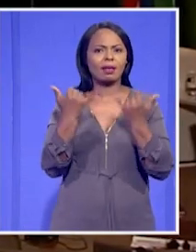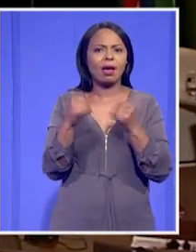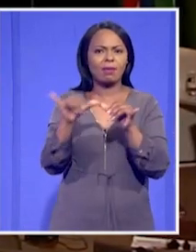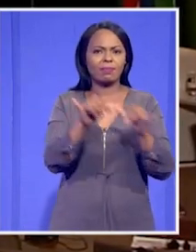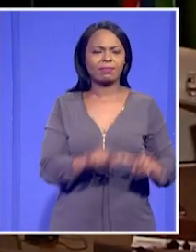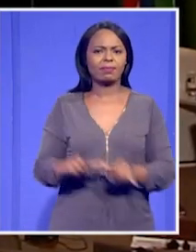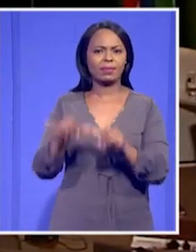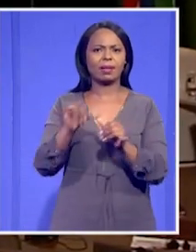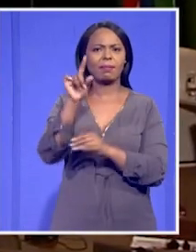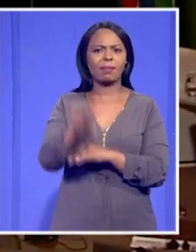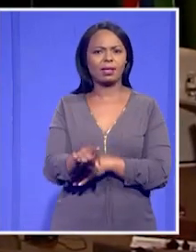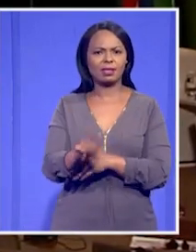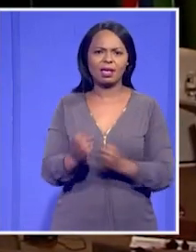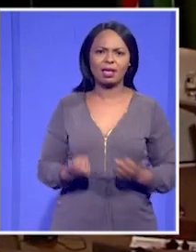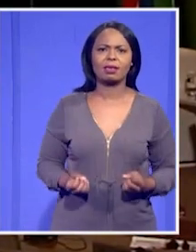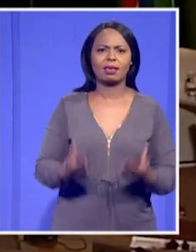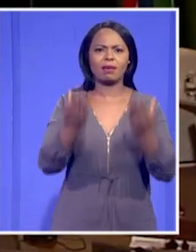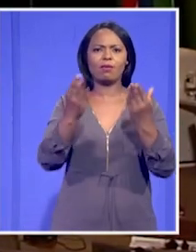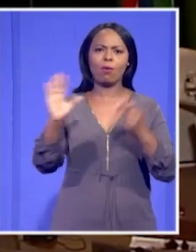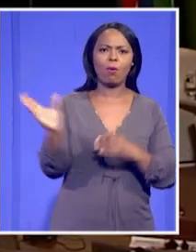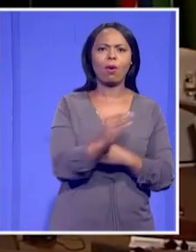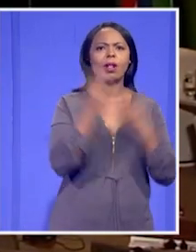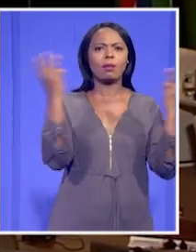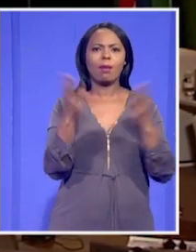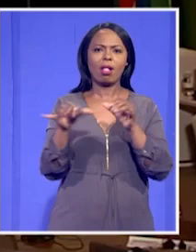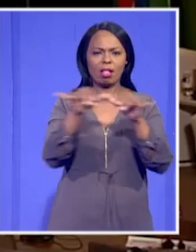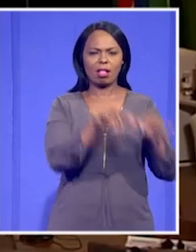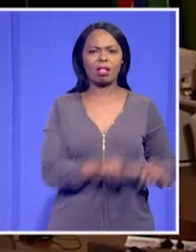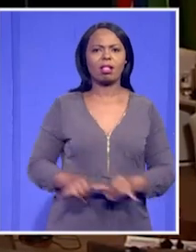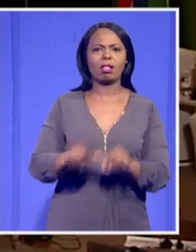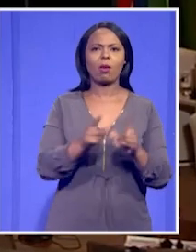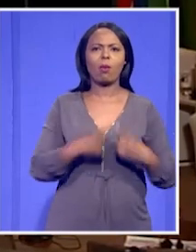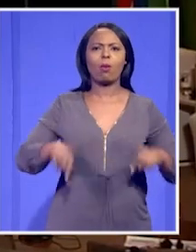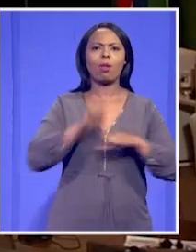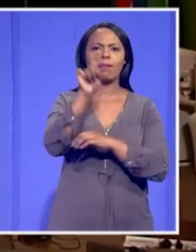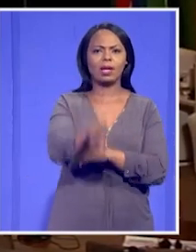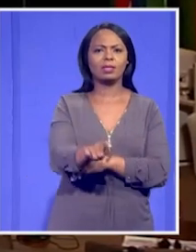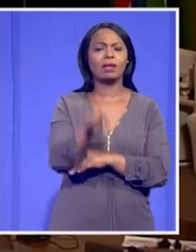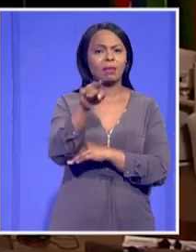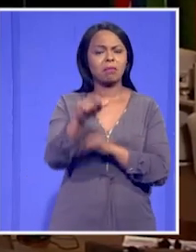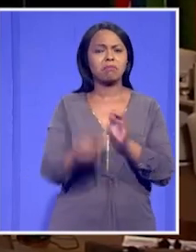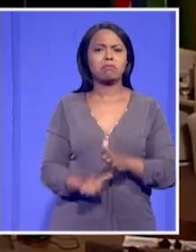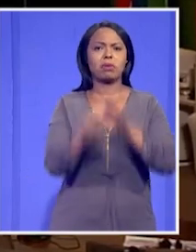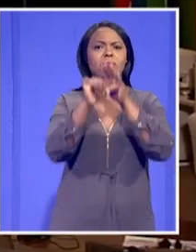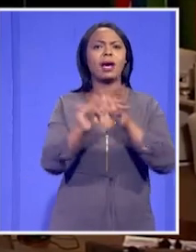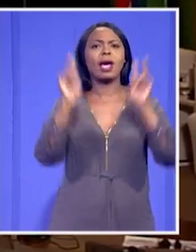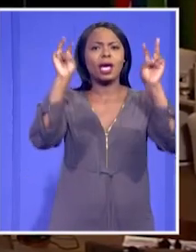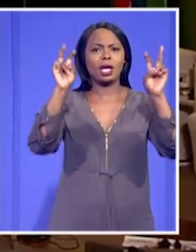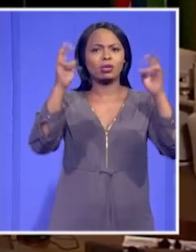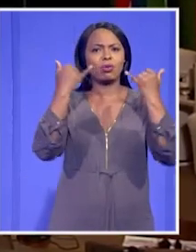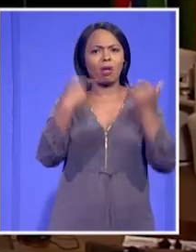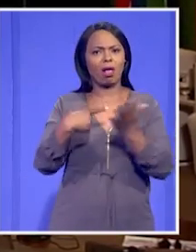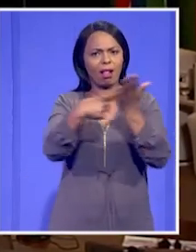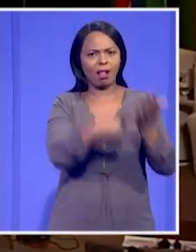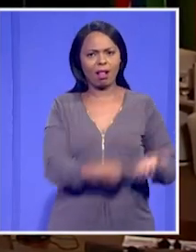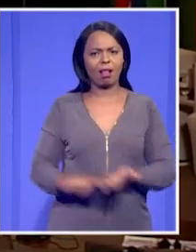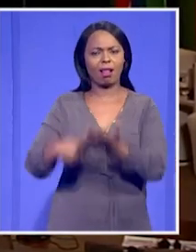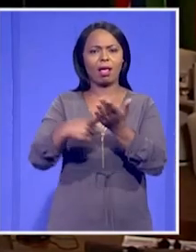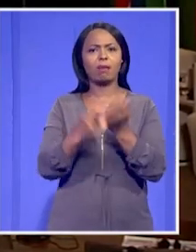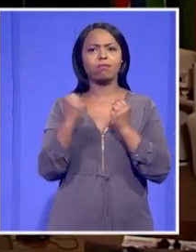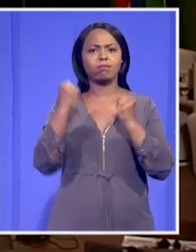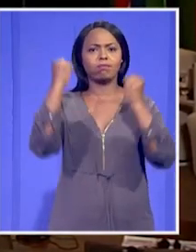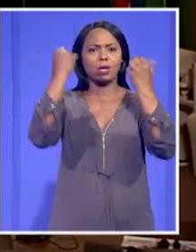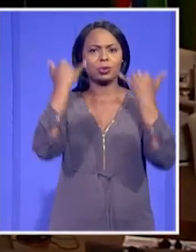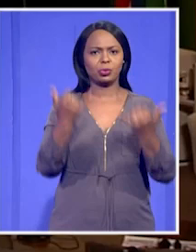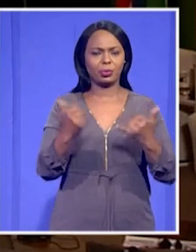really just given to all people across the country. And we know these are very fundamental issues that they'll be explored. And we know during